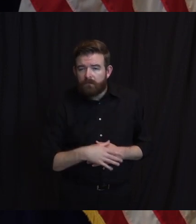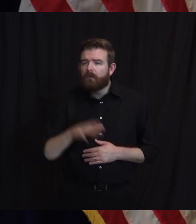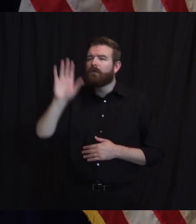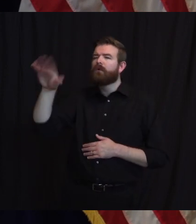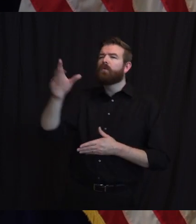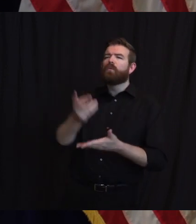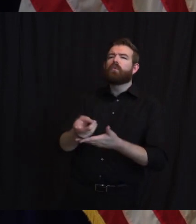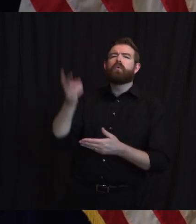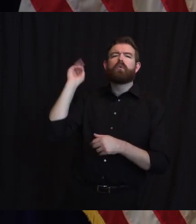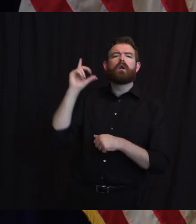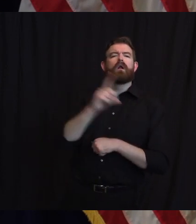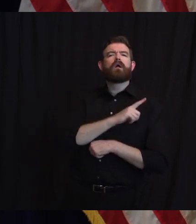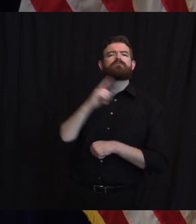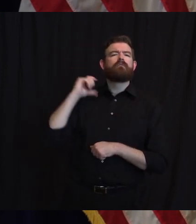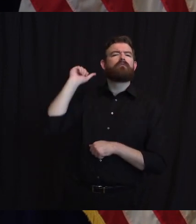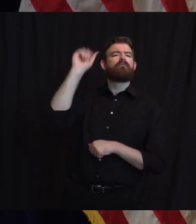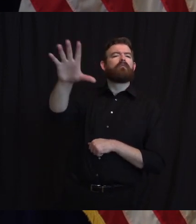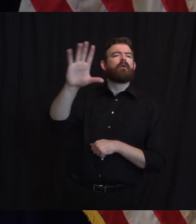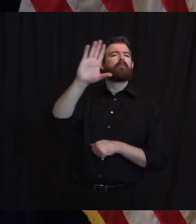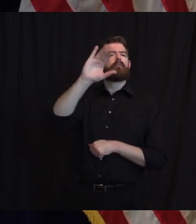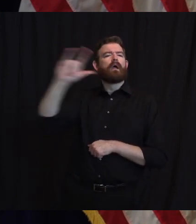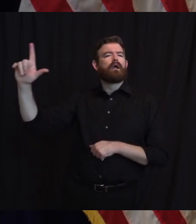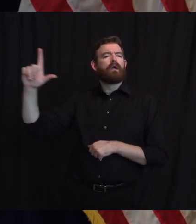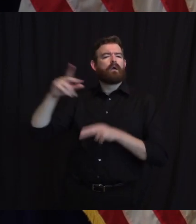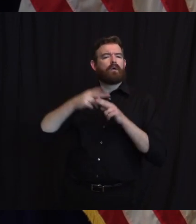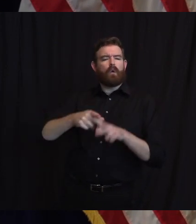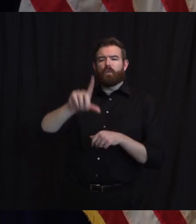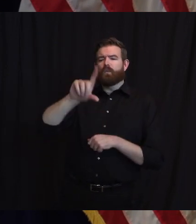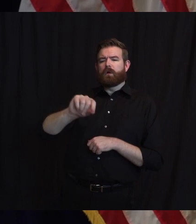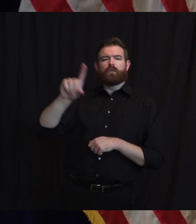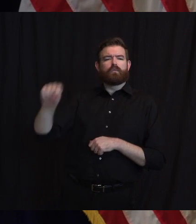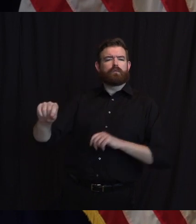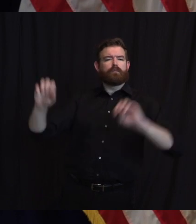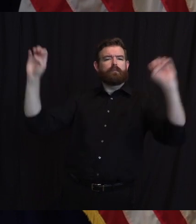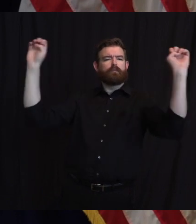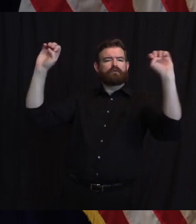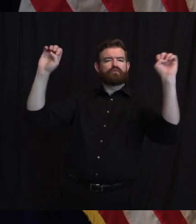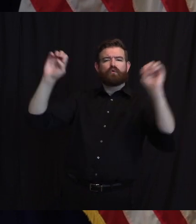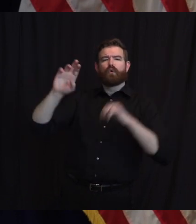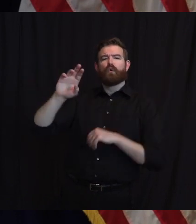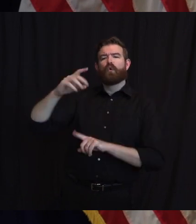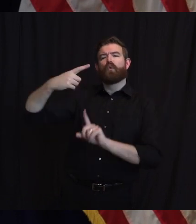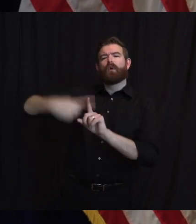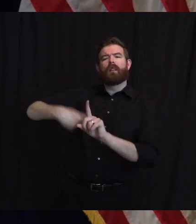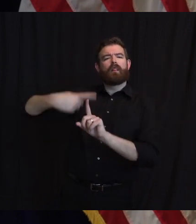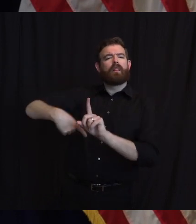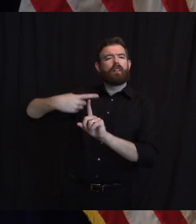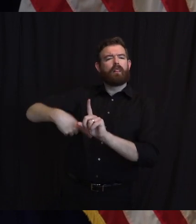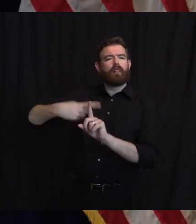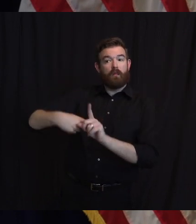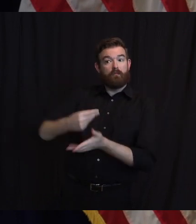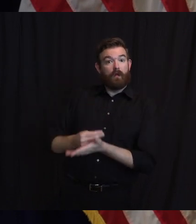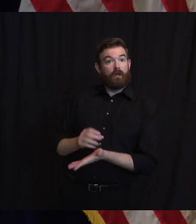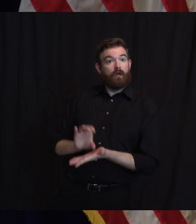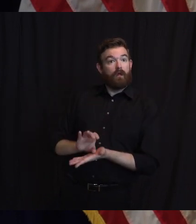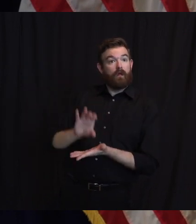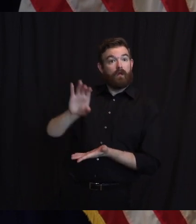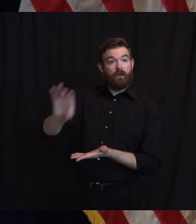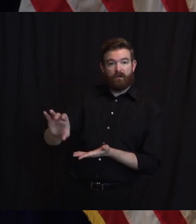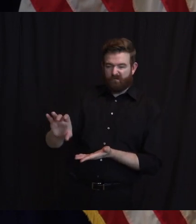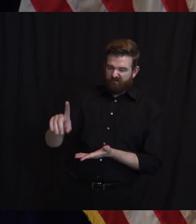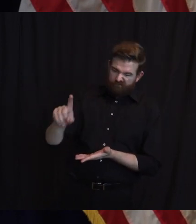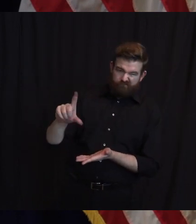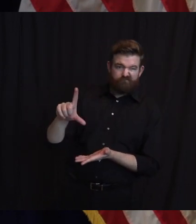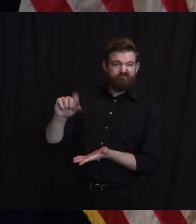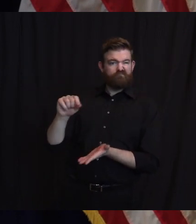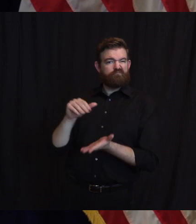the 2020 New Jersey Emergency Rental Assistance Program, appropriating $100 million for people who need help paying rent.